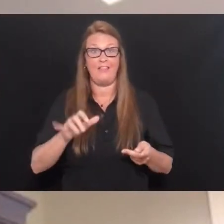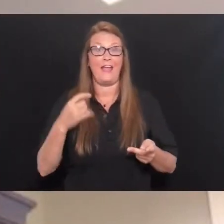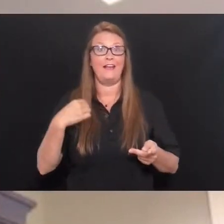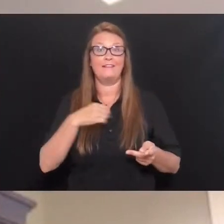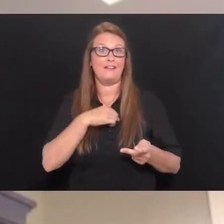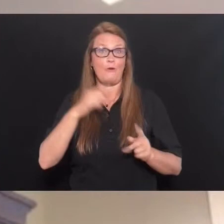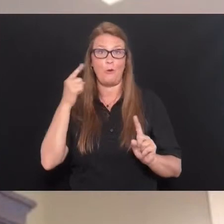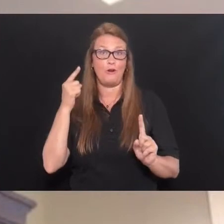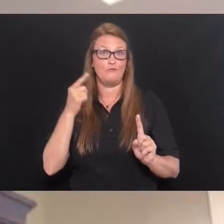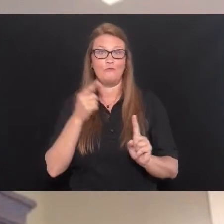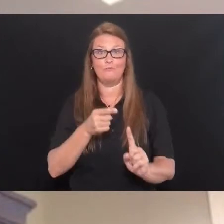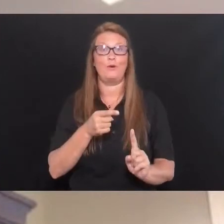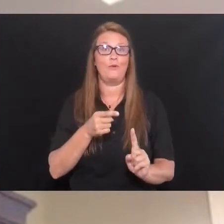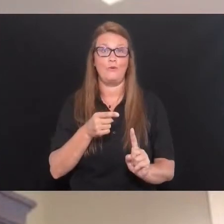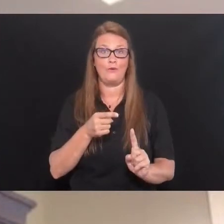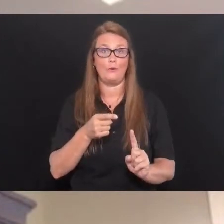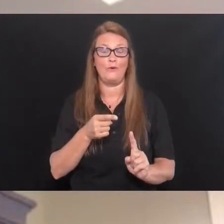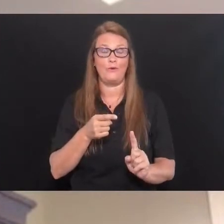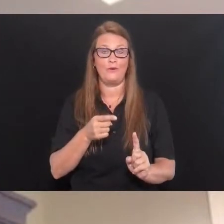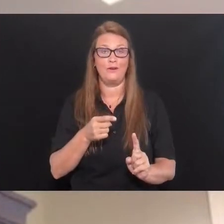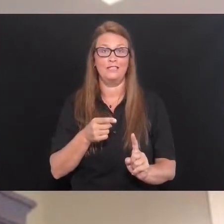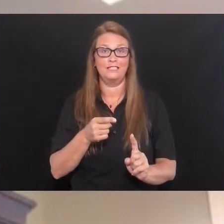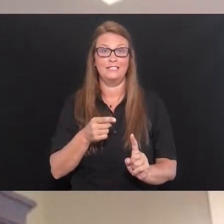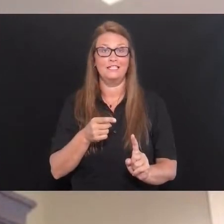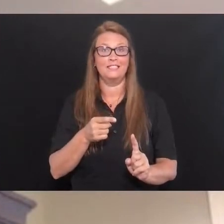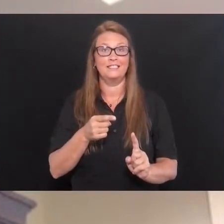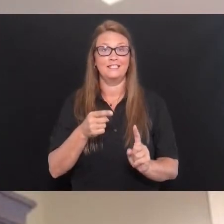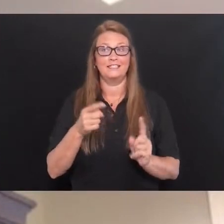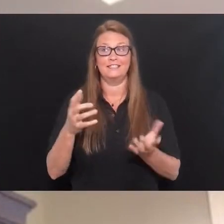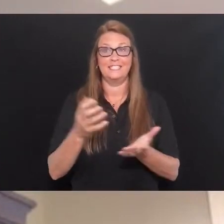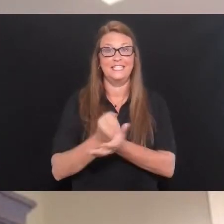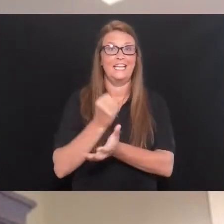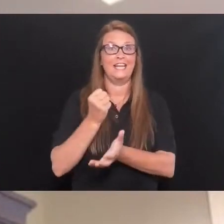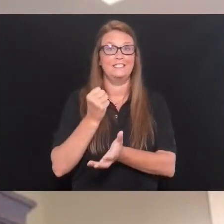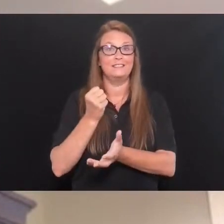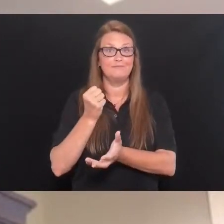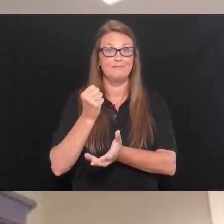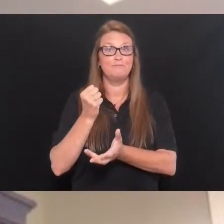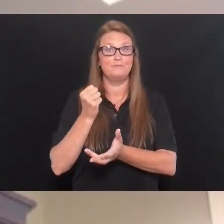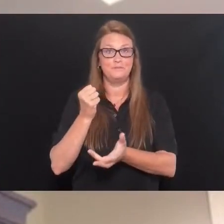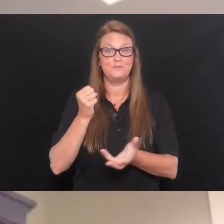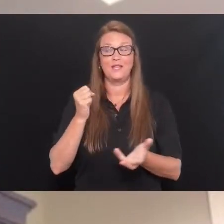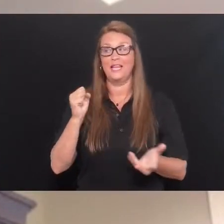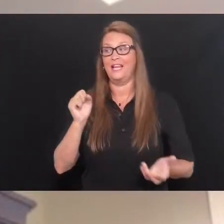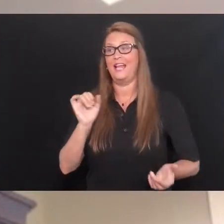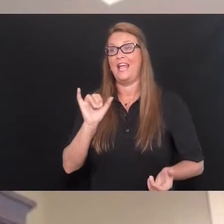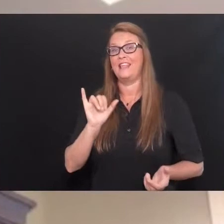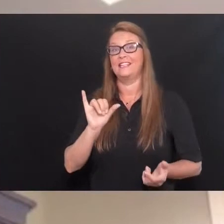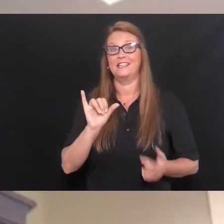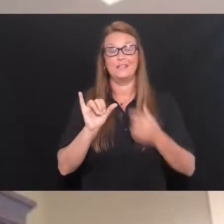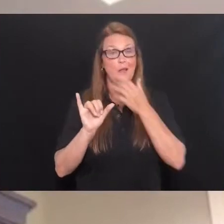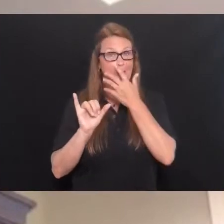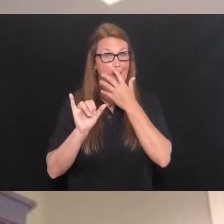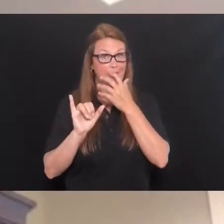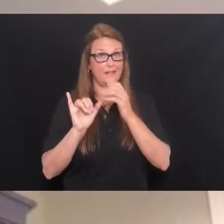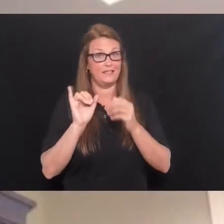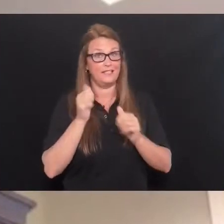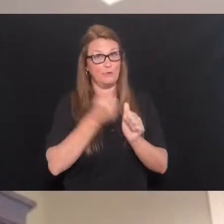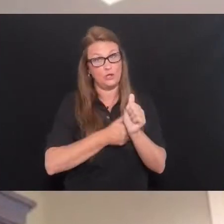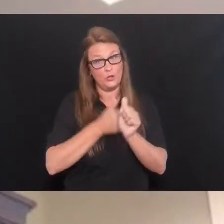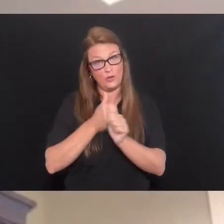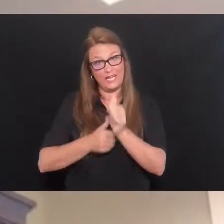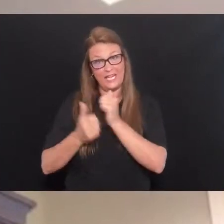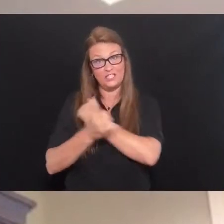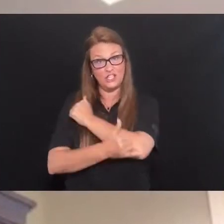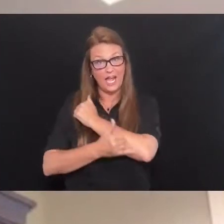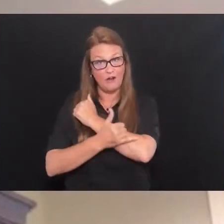first line of effort to get to, and then working at each county.